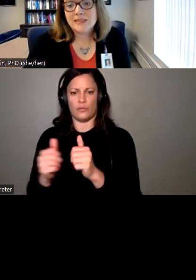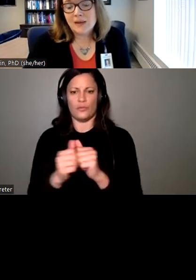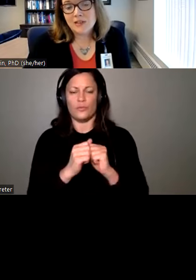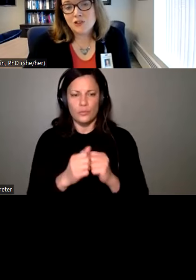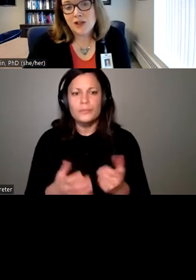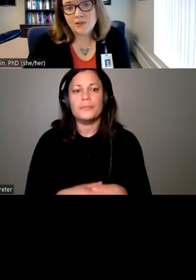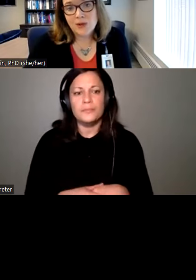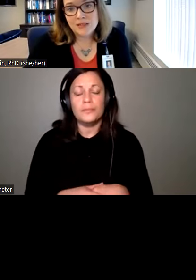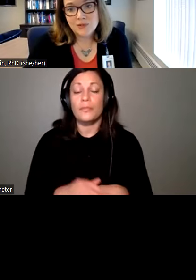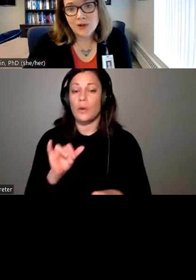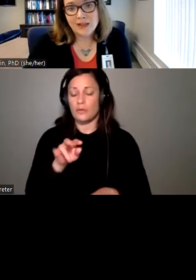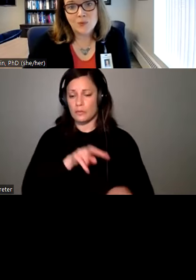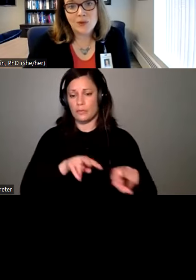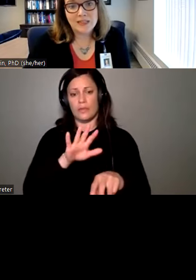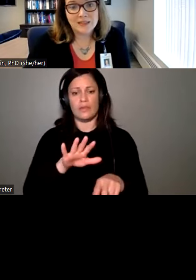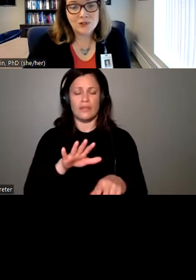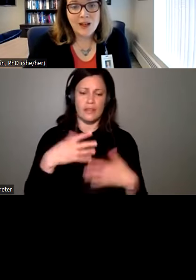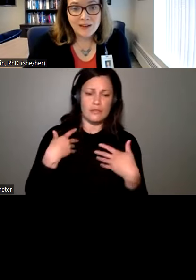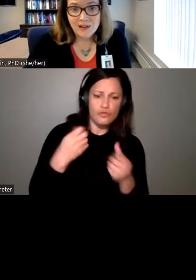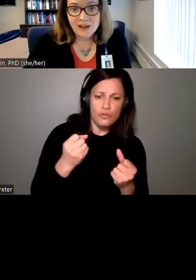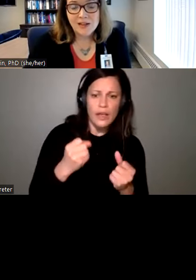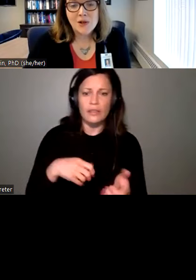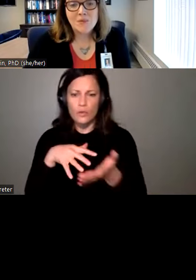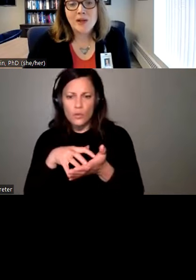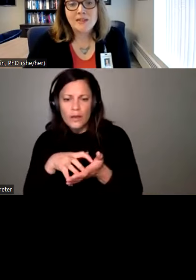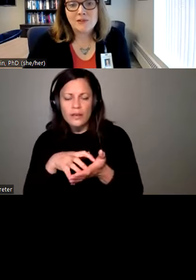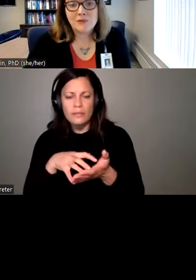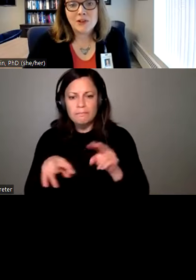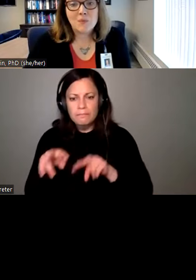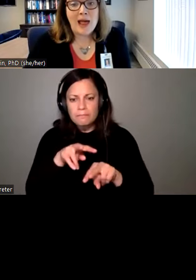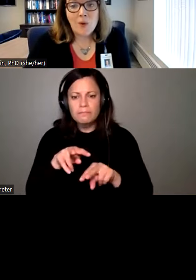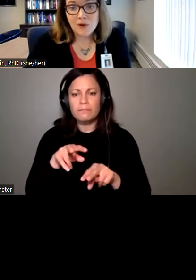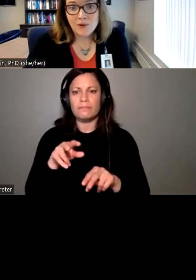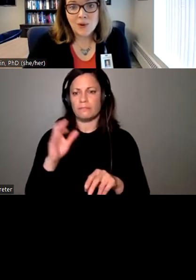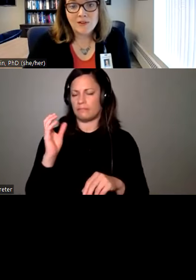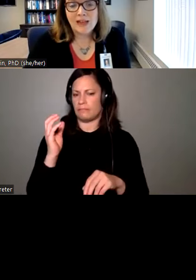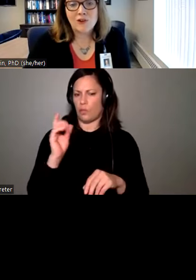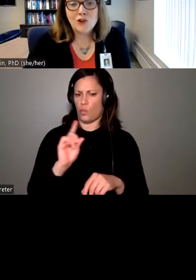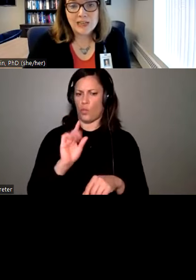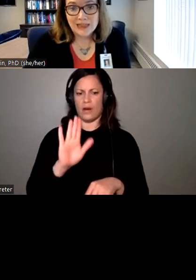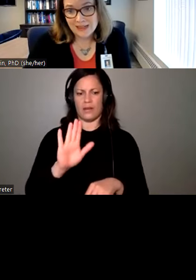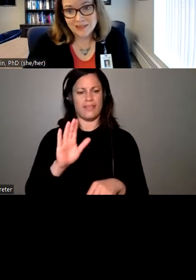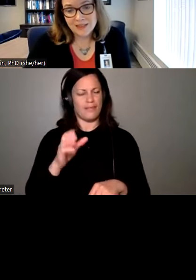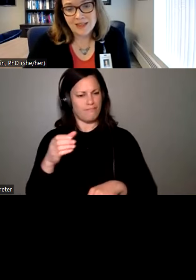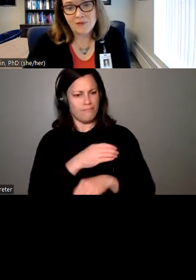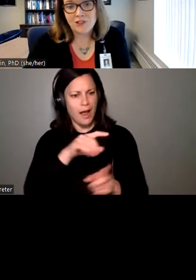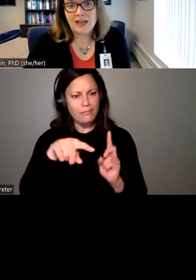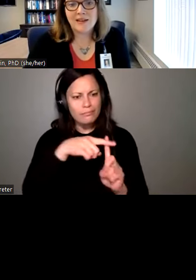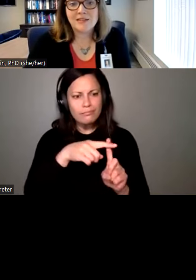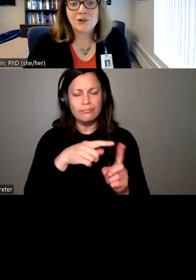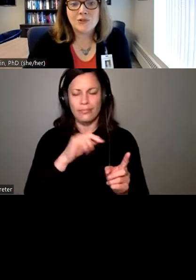also examine a child's relative strengths and weaknesses, trying to find points of, you know, power or where they are good at things to